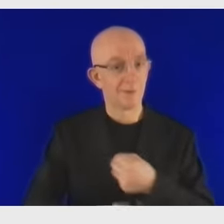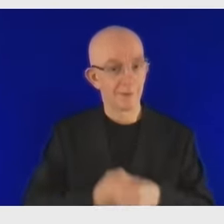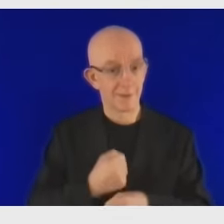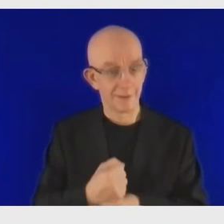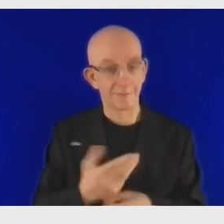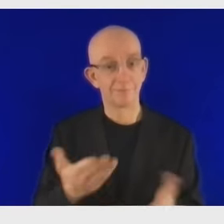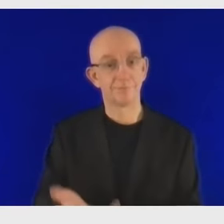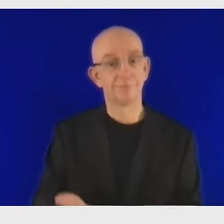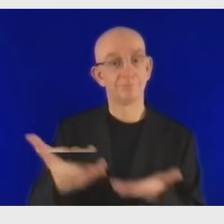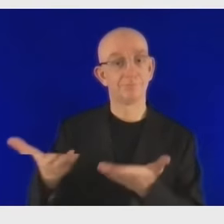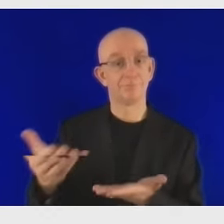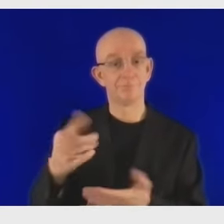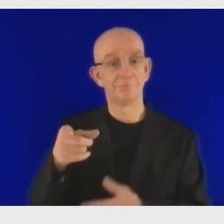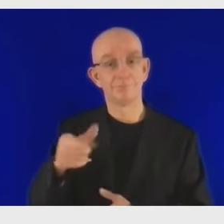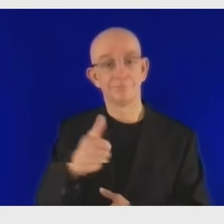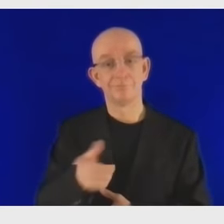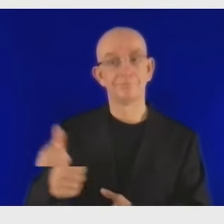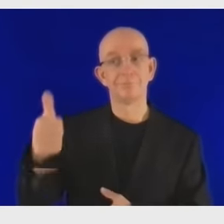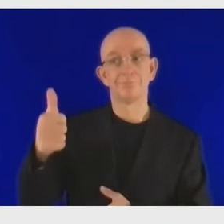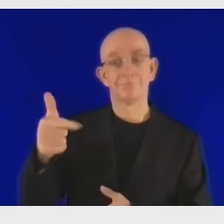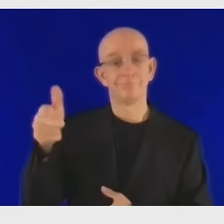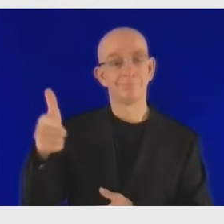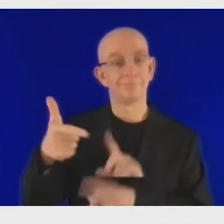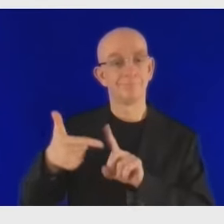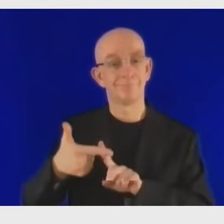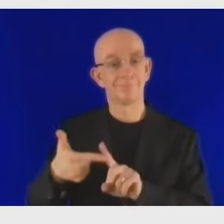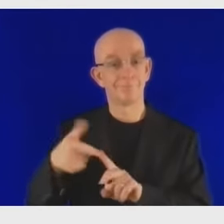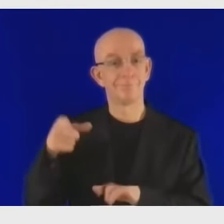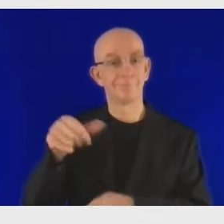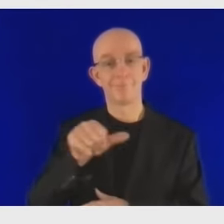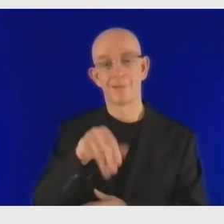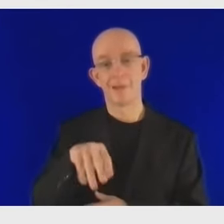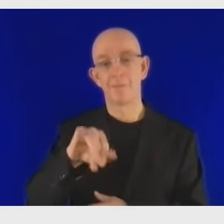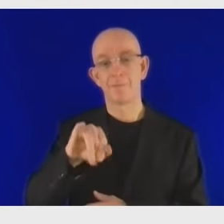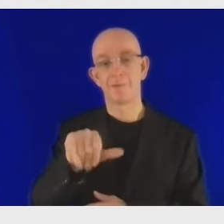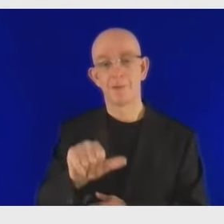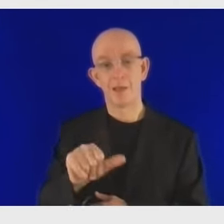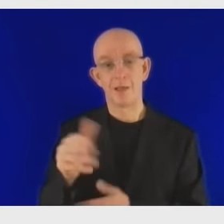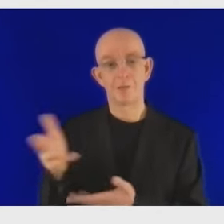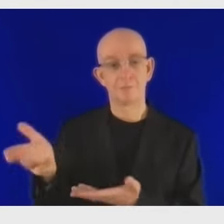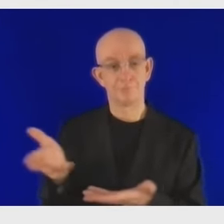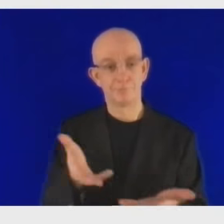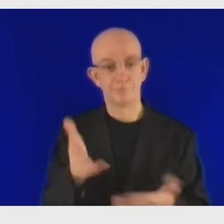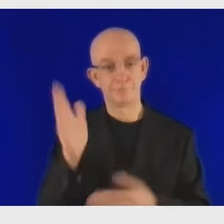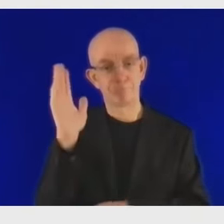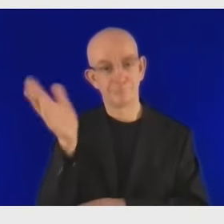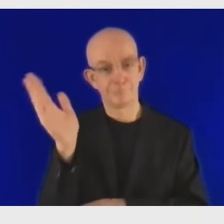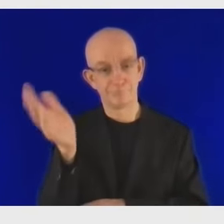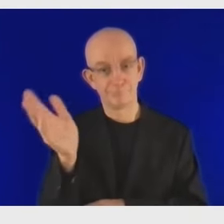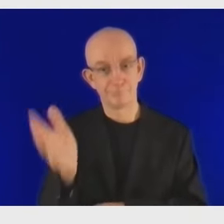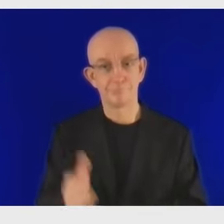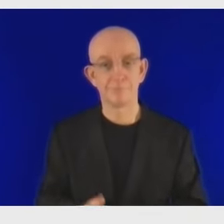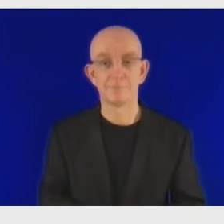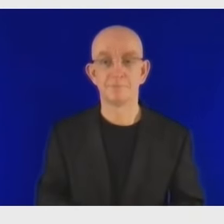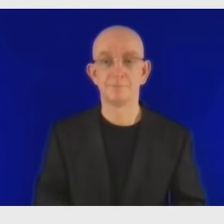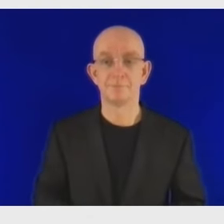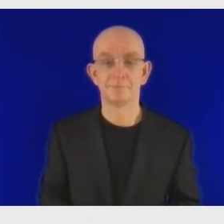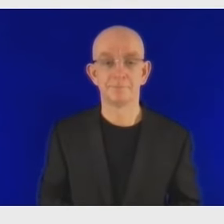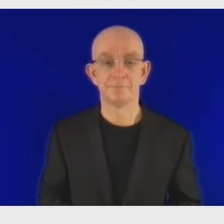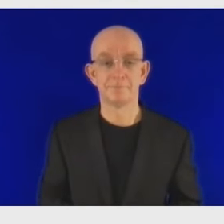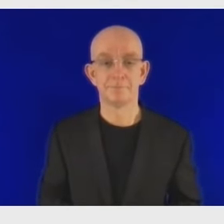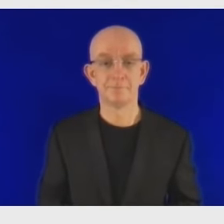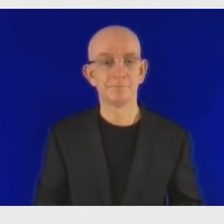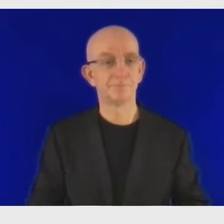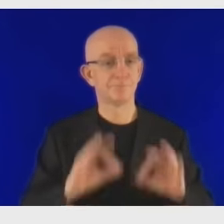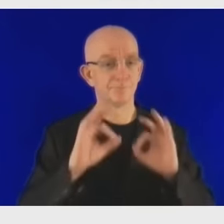remarks. Great. Thank you so much, Ernest. And I hope that you can all hear me. Greetings